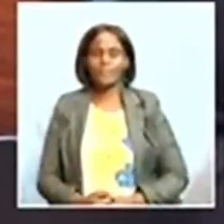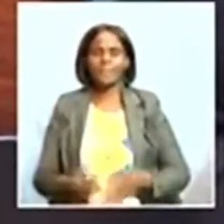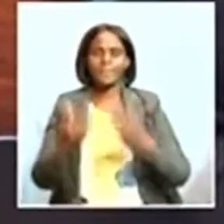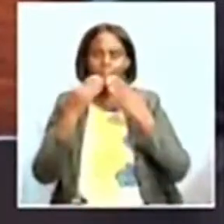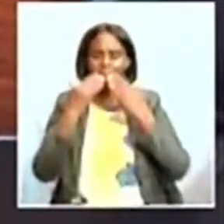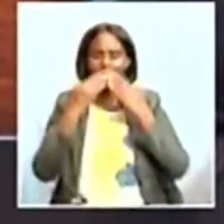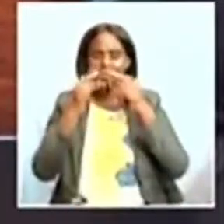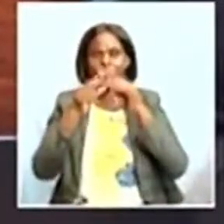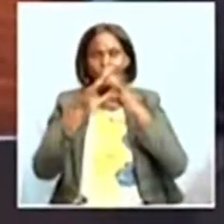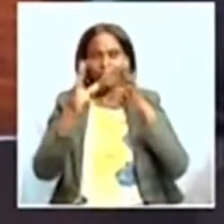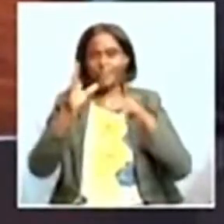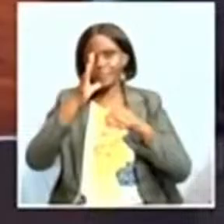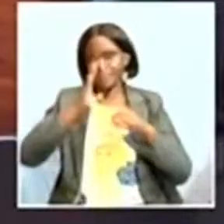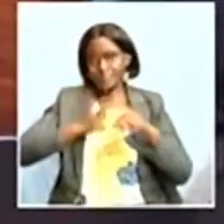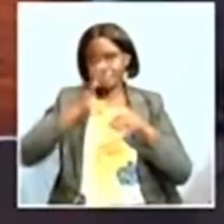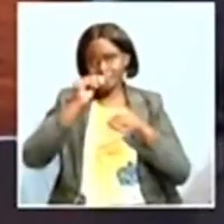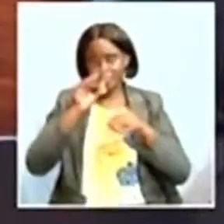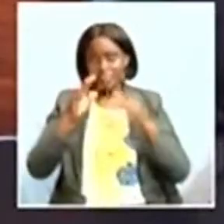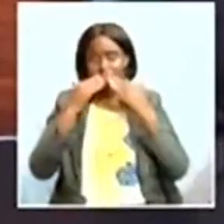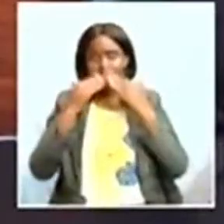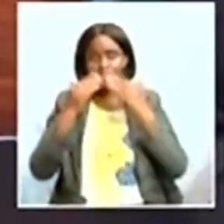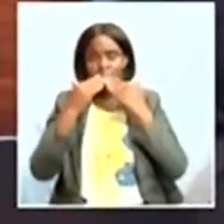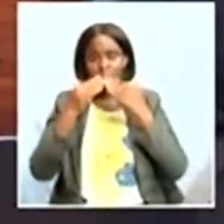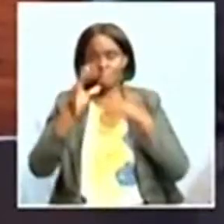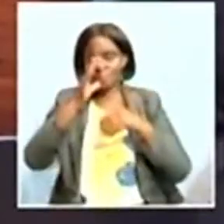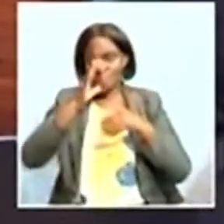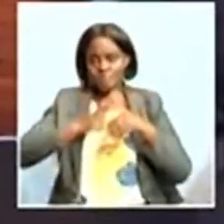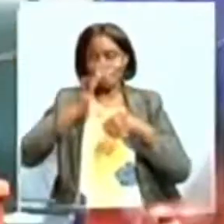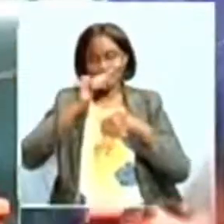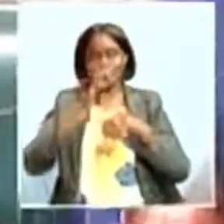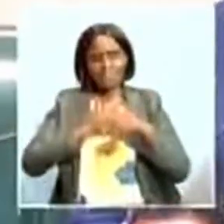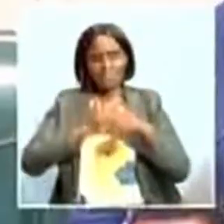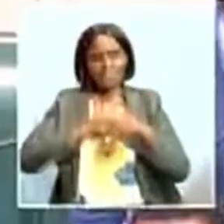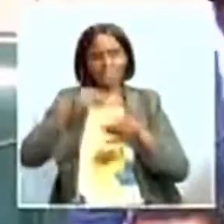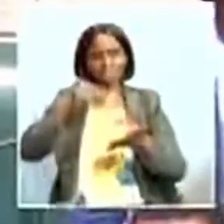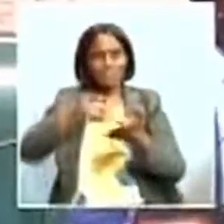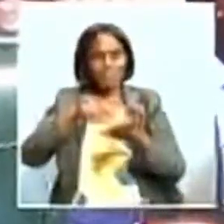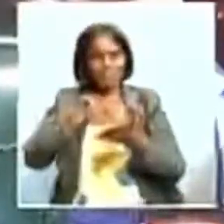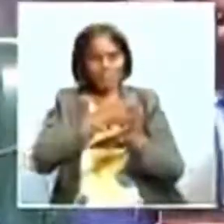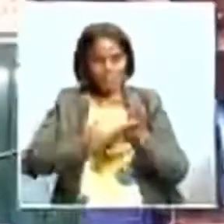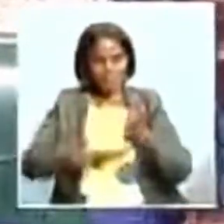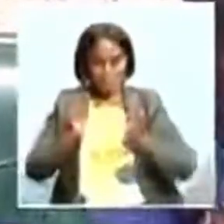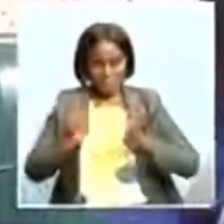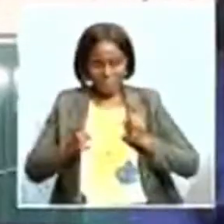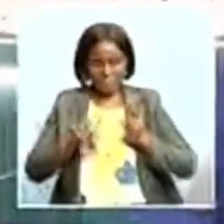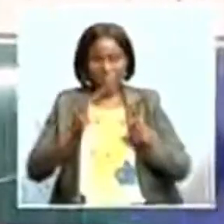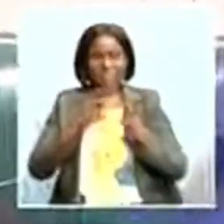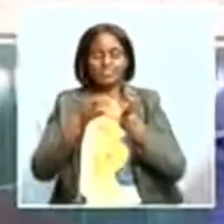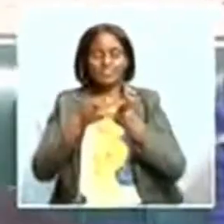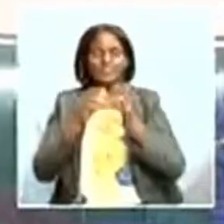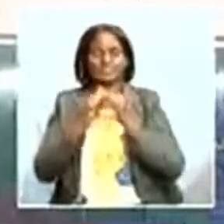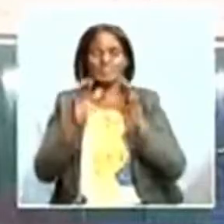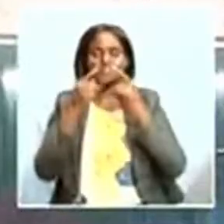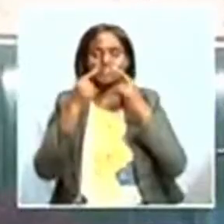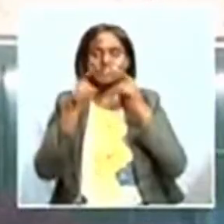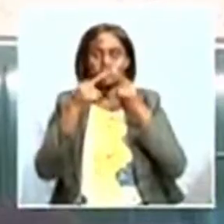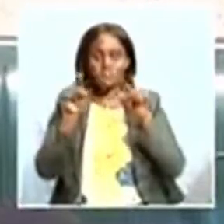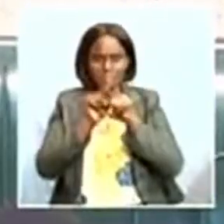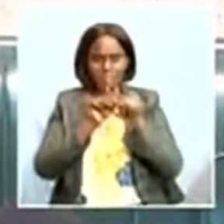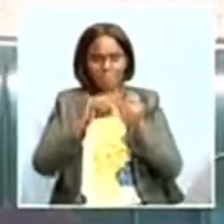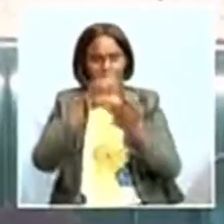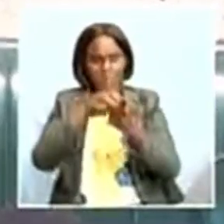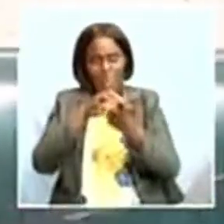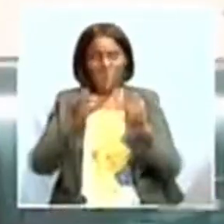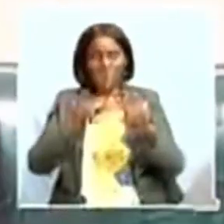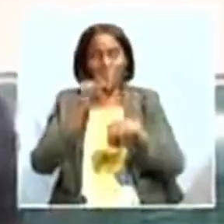Thank you very much, Madam Speaker. Madam Speaker, I raise on a serious urgent matter without notice on matters of